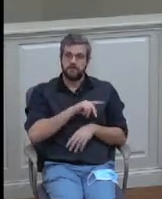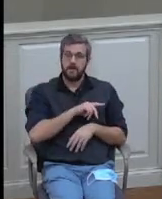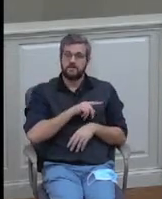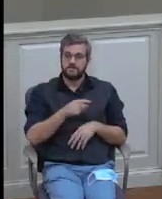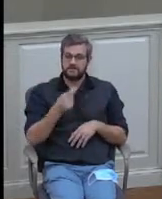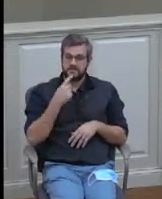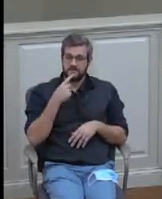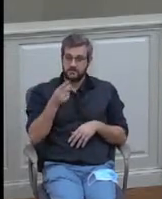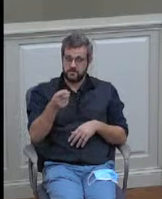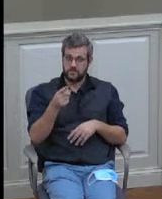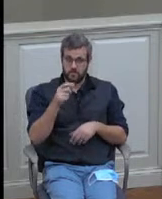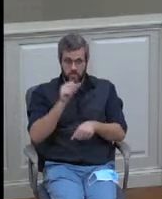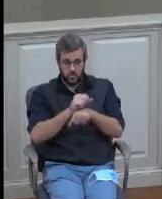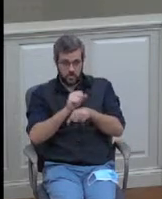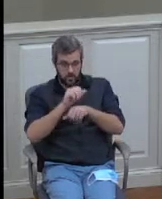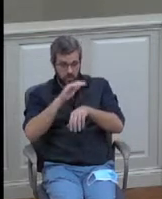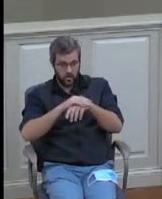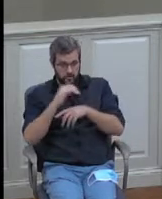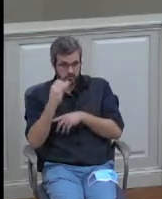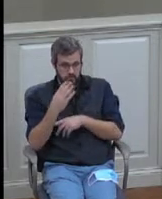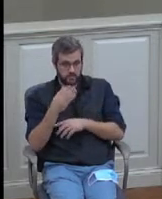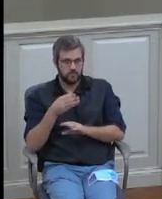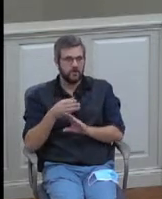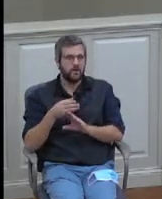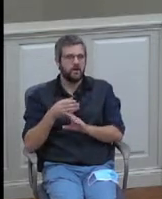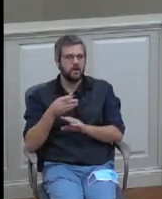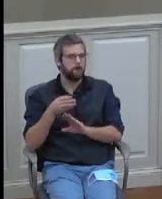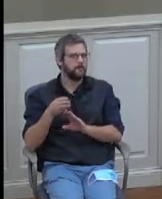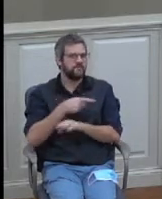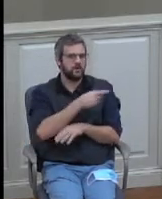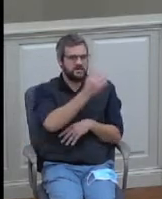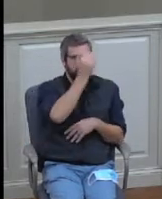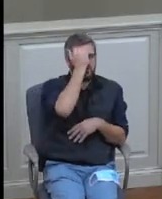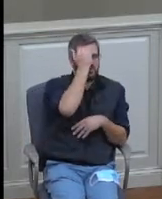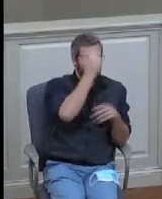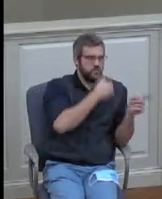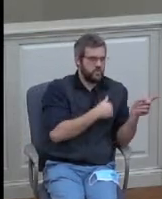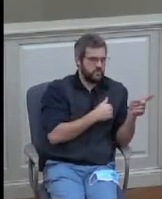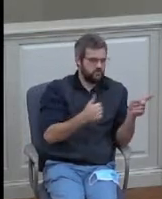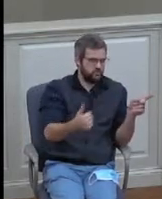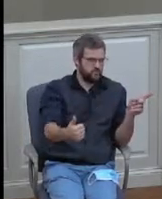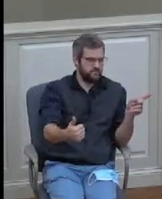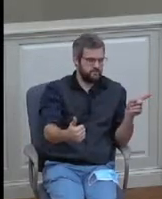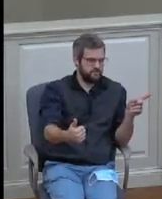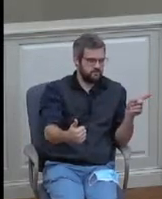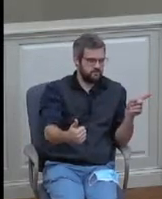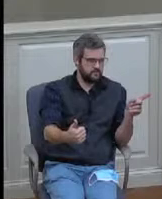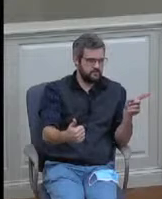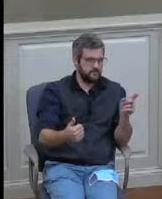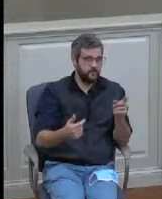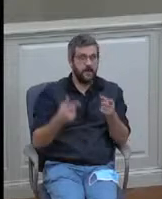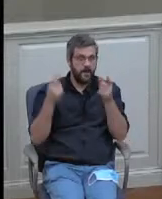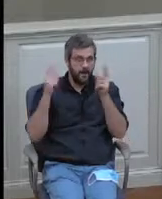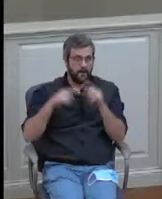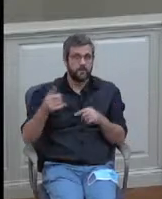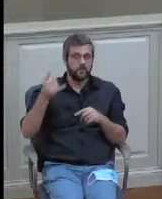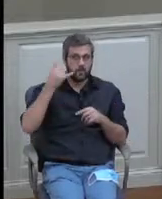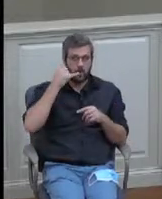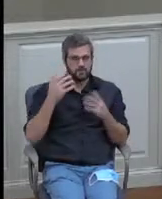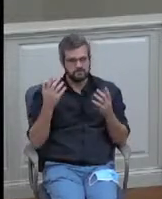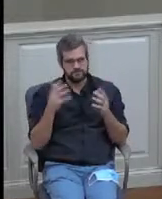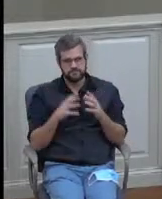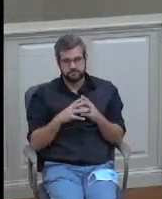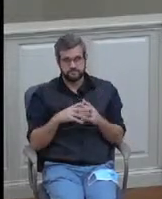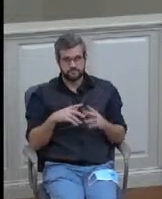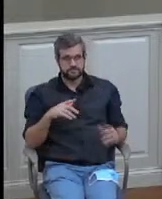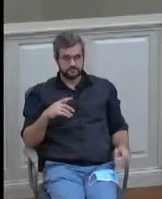there on the job before Earl found out, so that's a That's good right. move. Yeah, Good move. well, I just happened to get the call earlier, I guess, but, yeah,